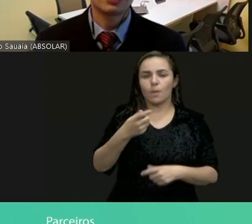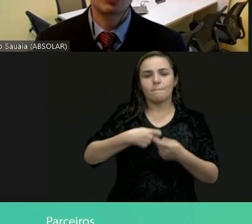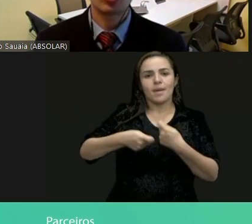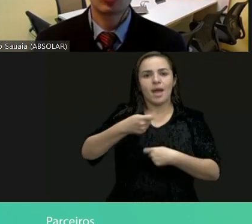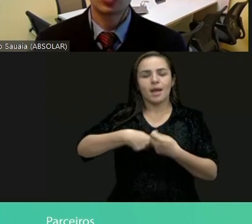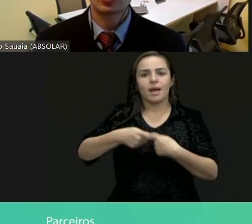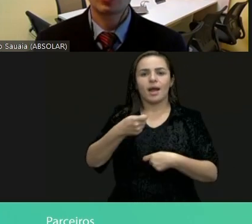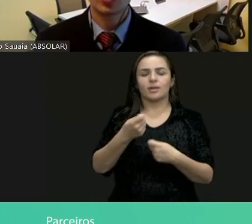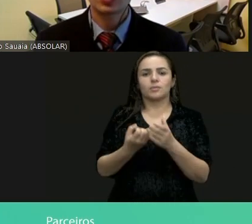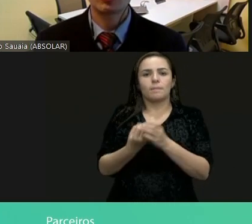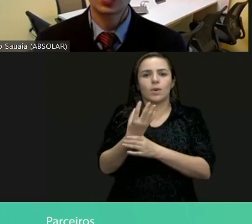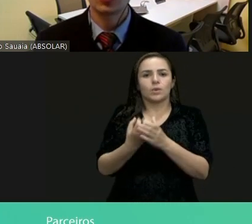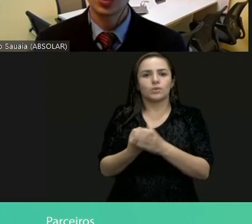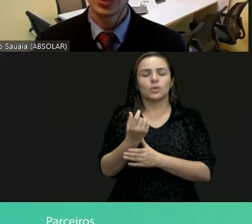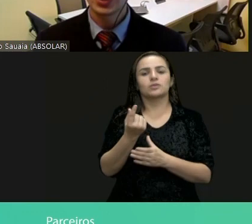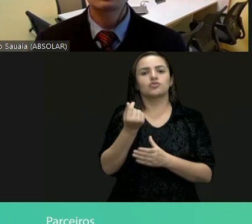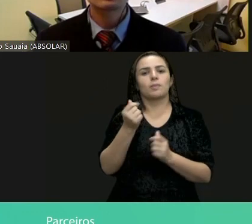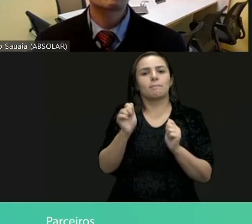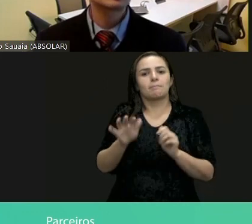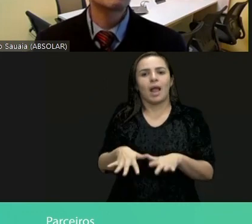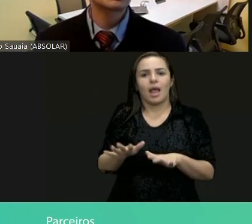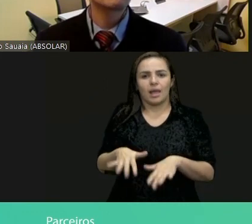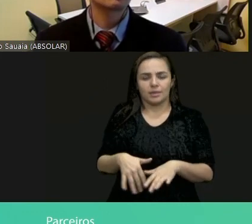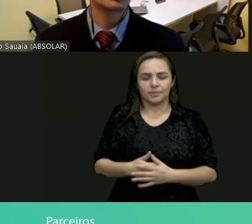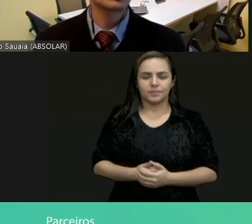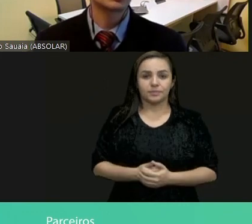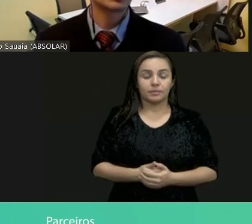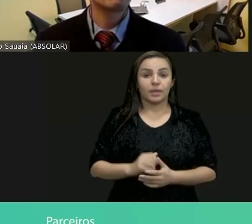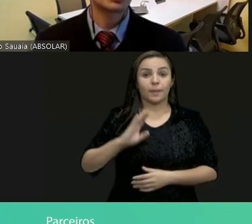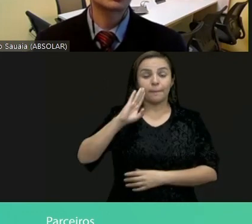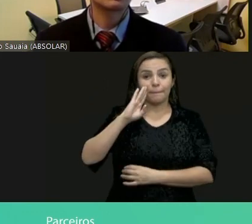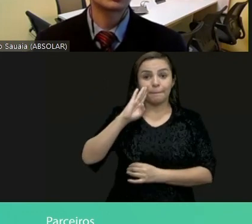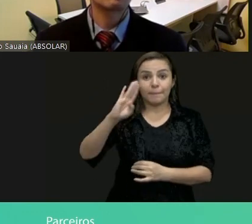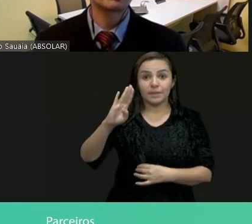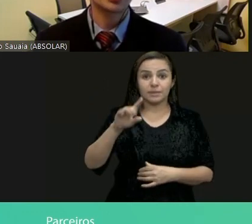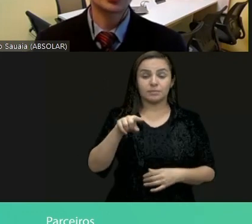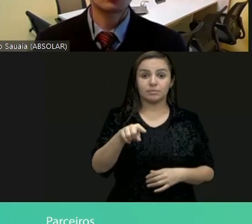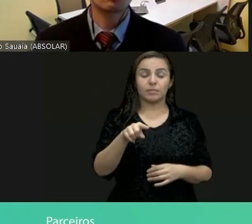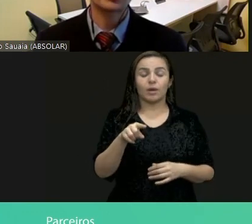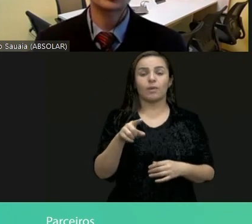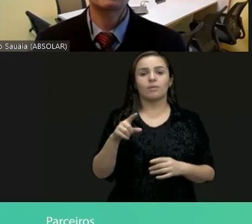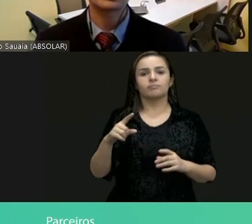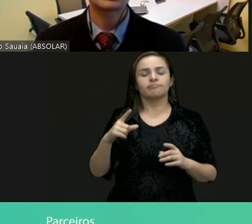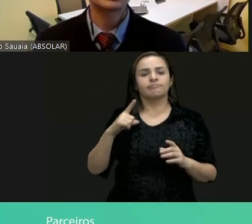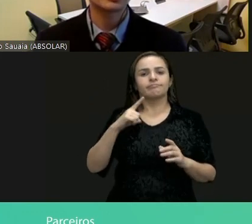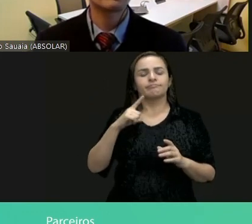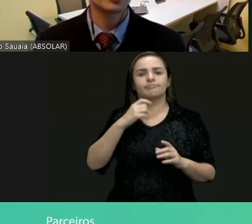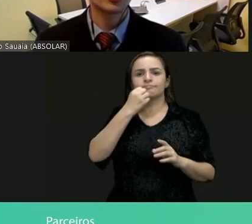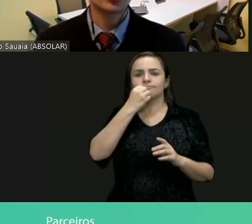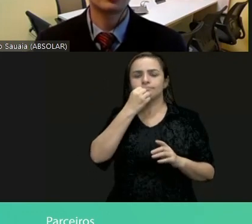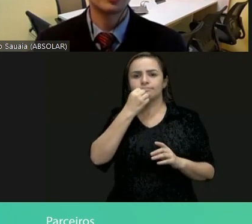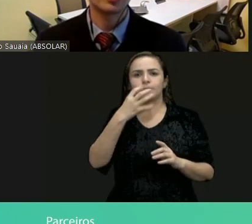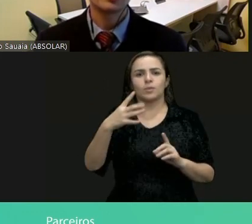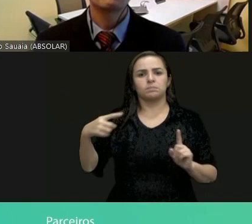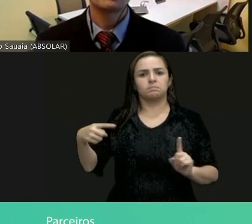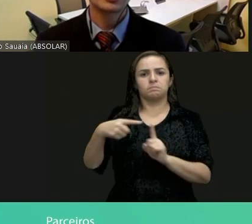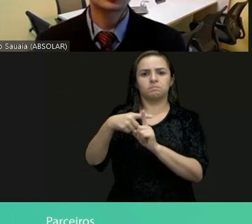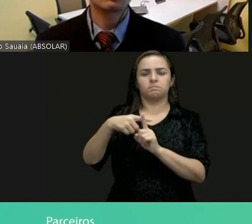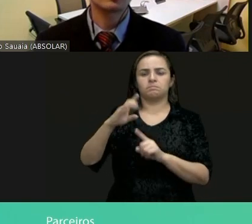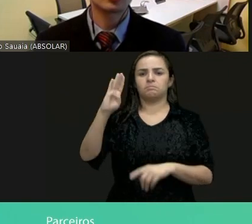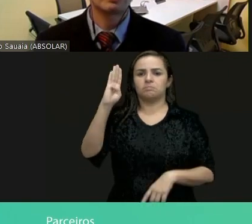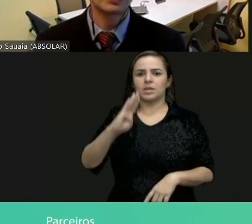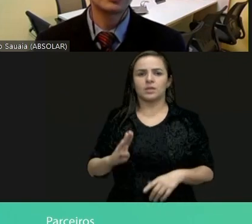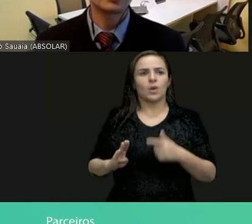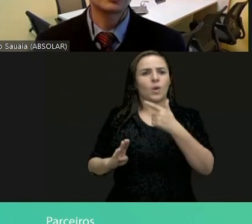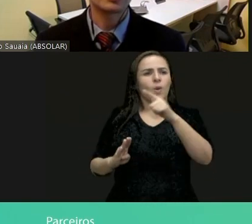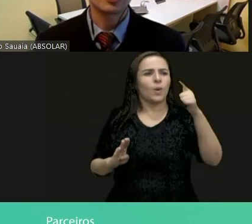major market potentials. And one of the main factors that means that Brazil have a